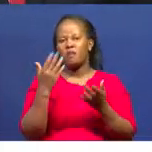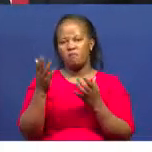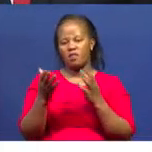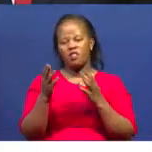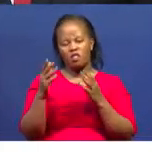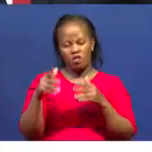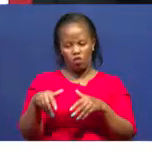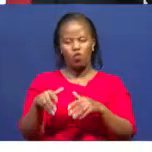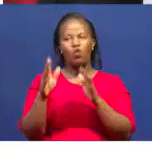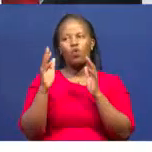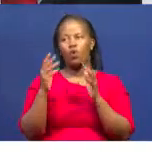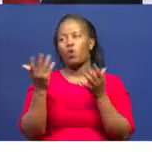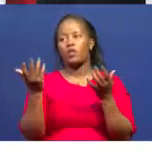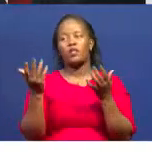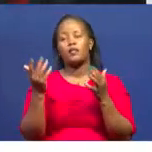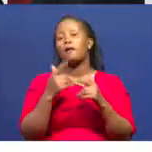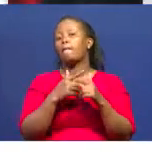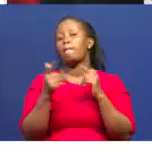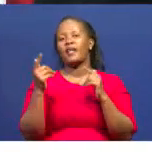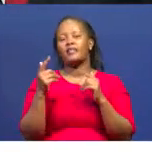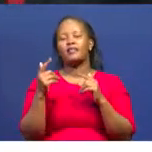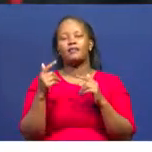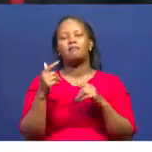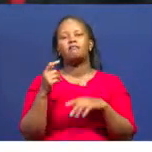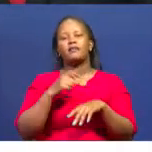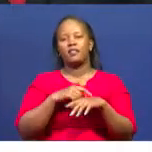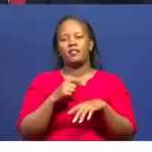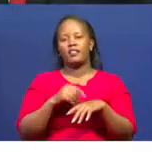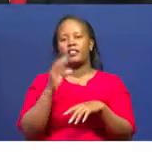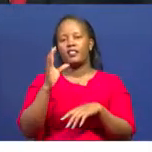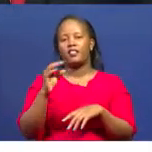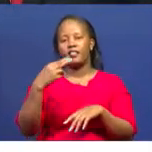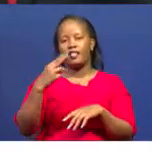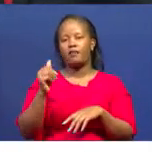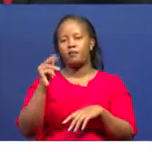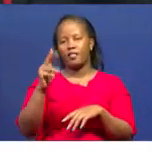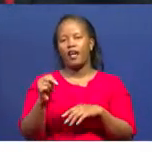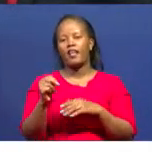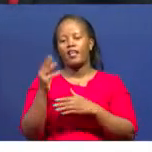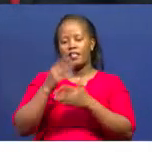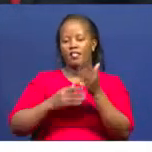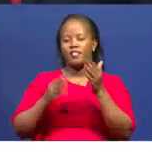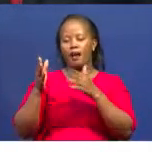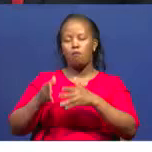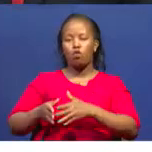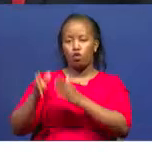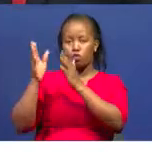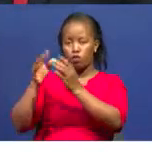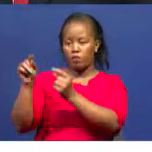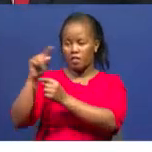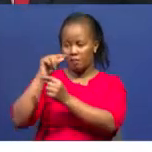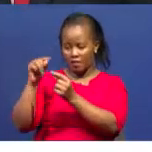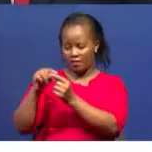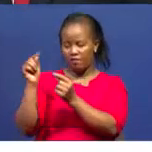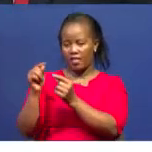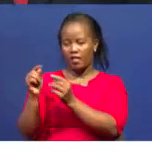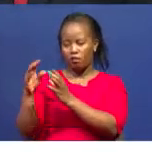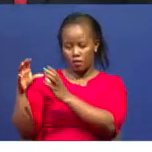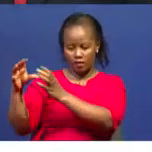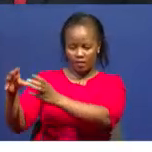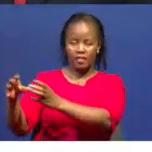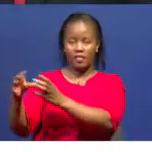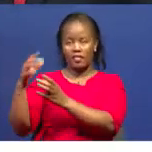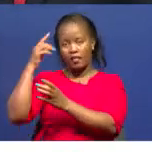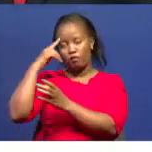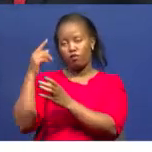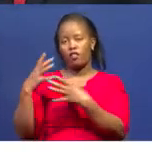but understand during CHAN there will be some roads that will be dedicated for the teams and officials, and